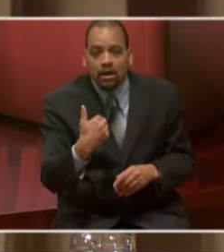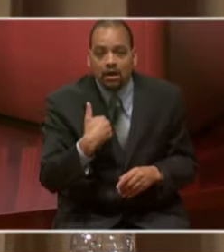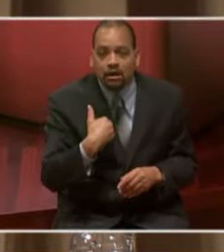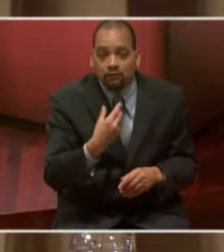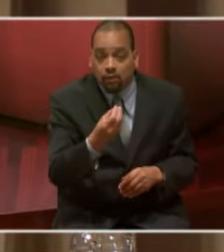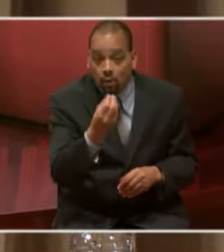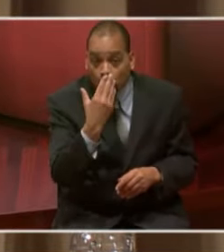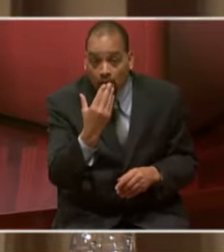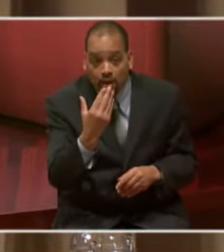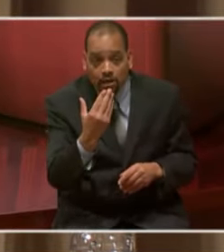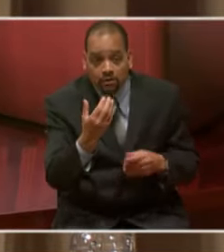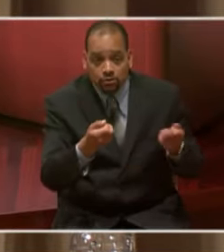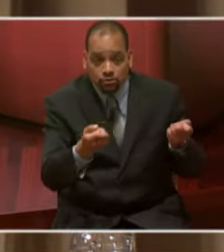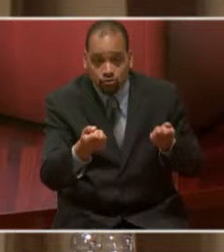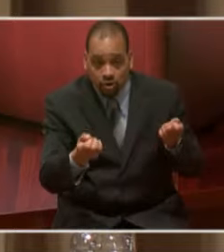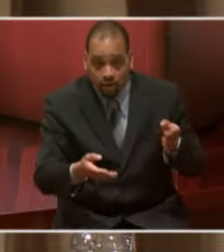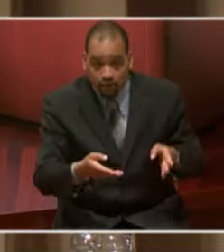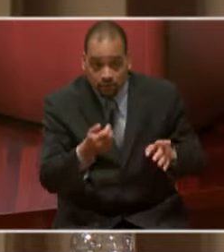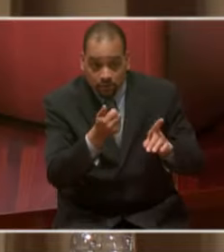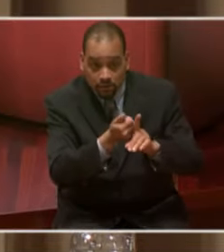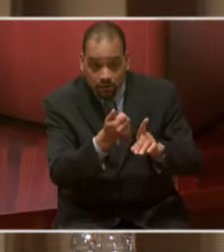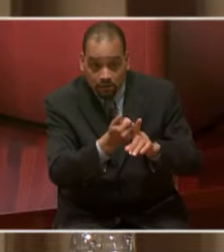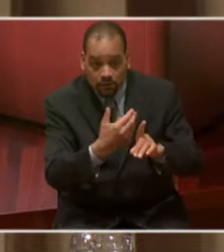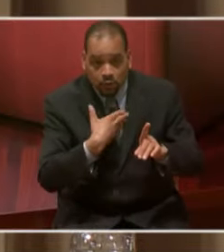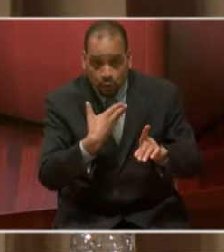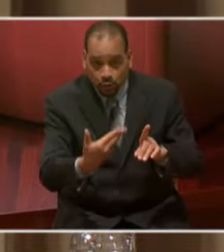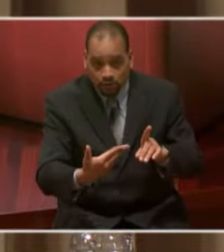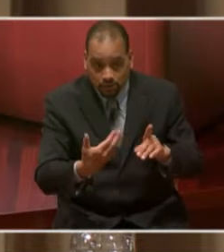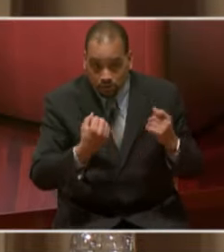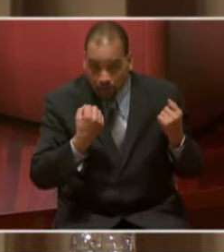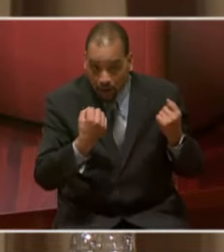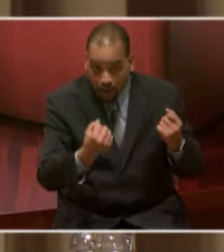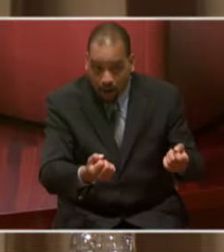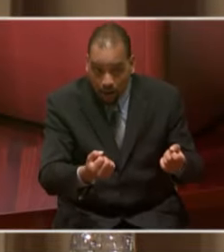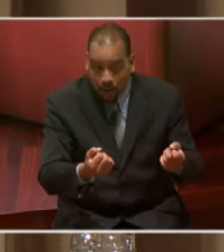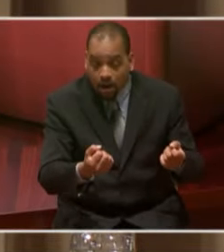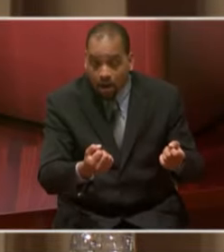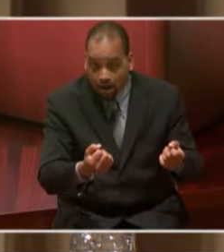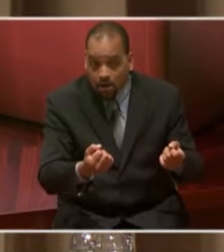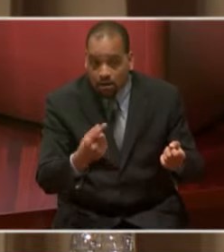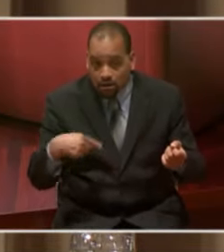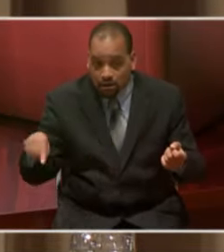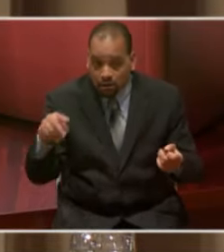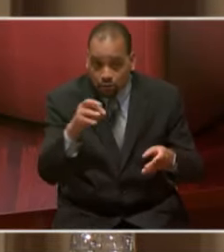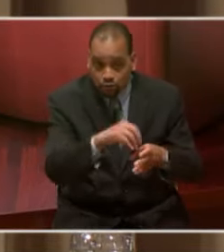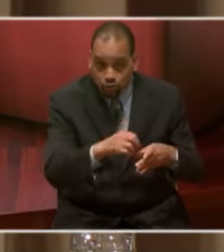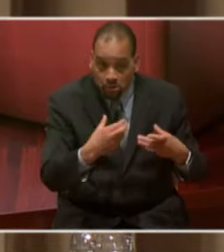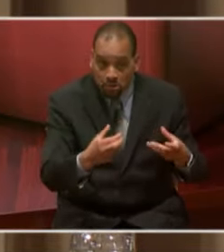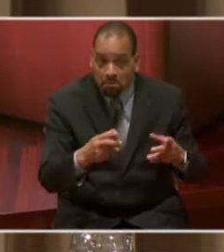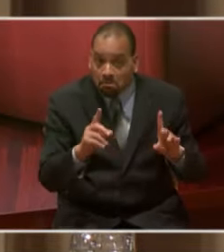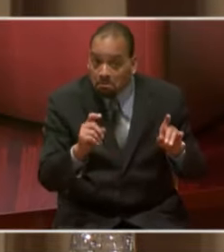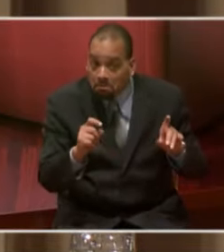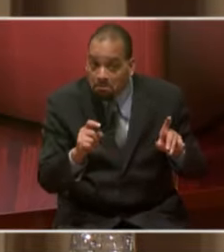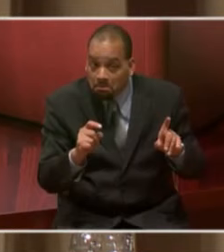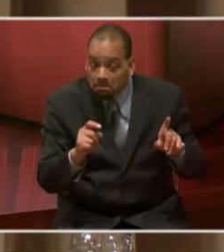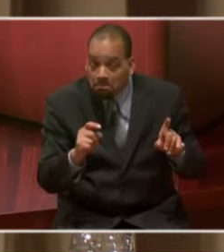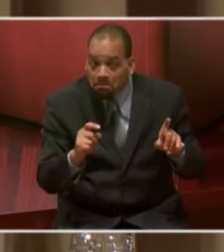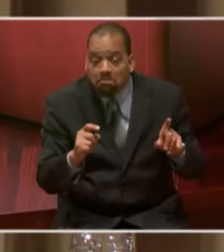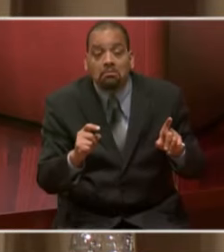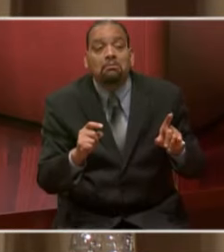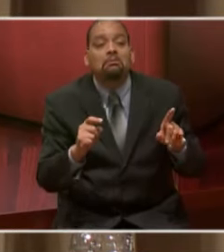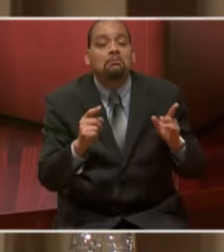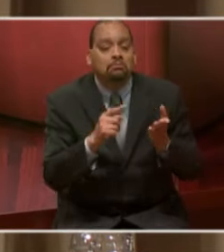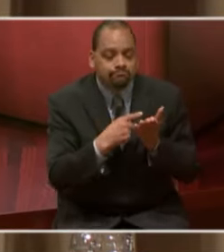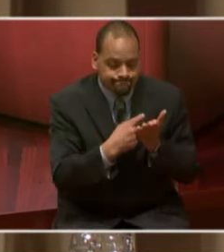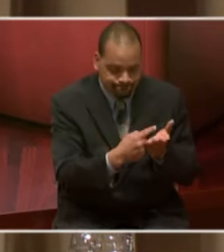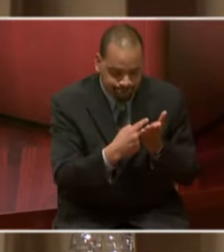killing here today." And the mob dispersed. All of the young women got in a cab, both